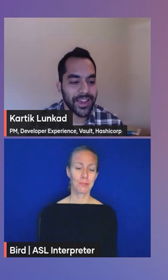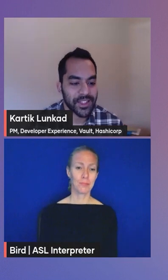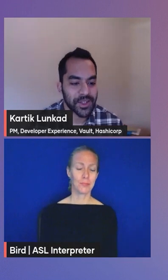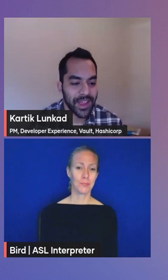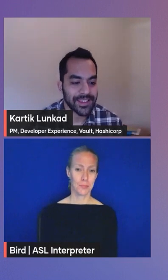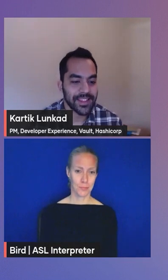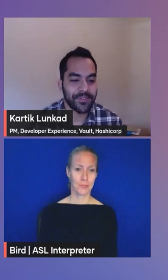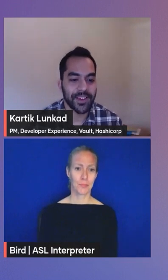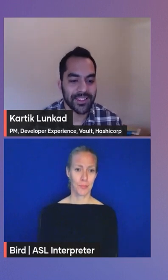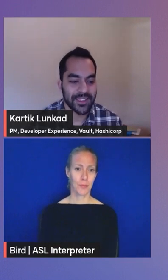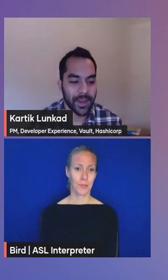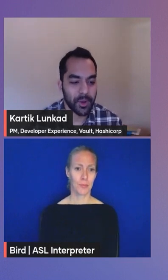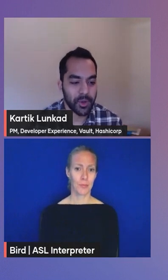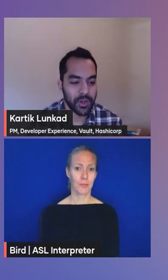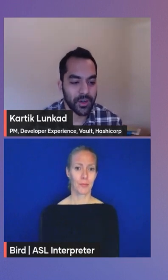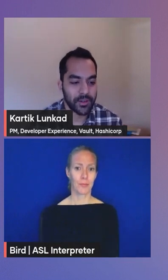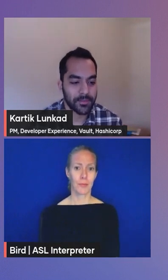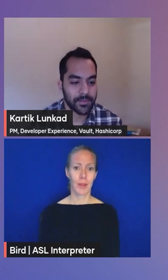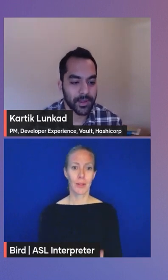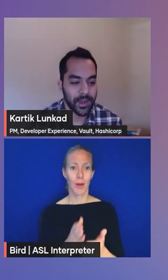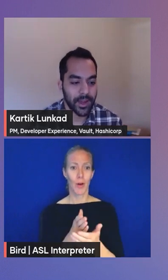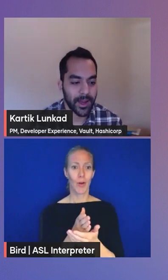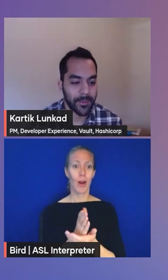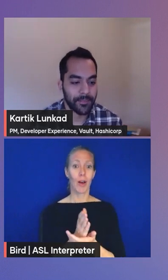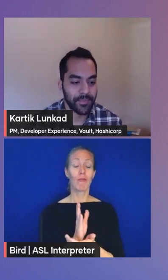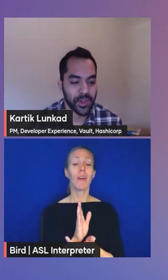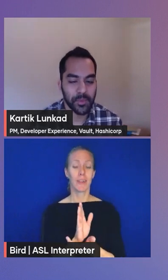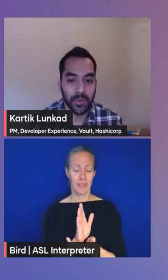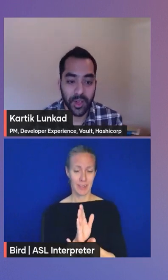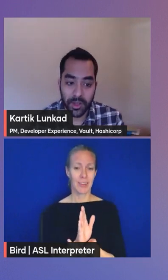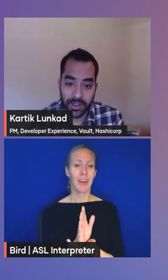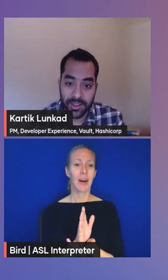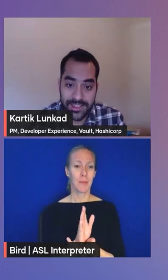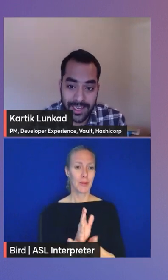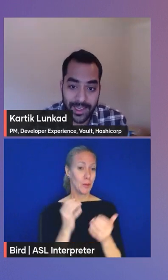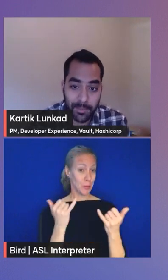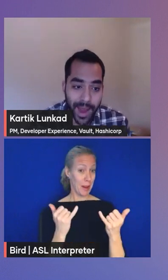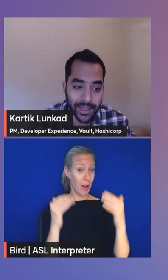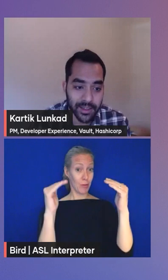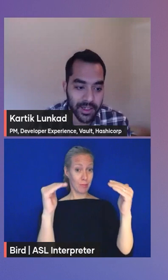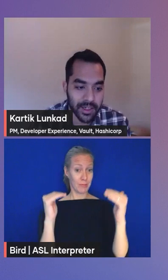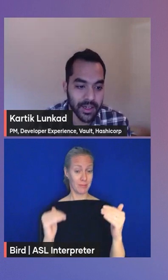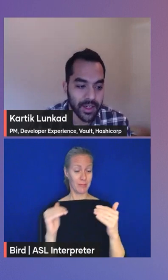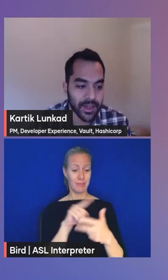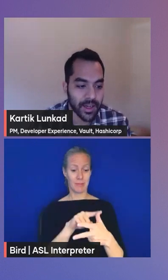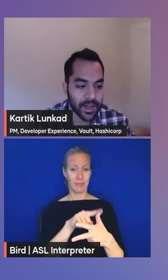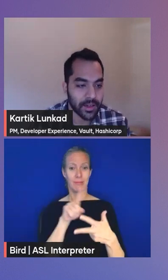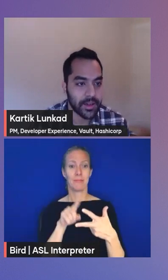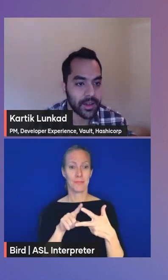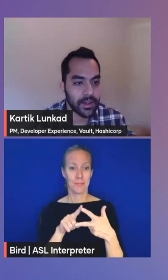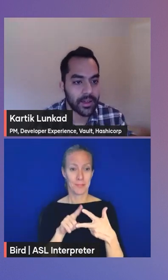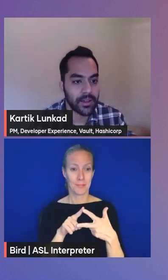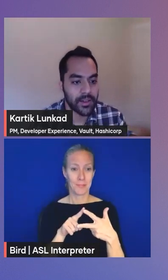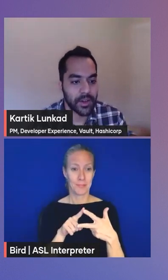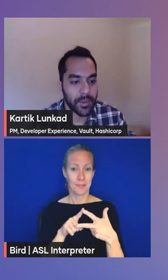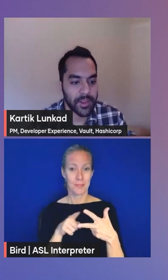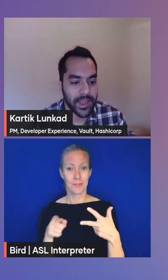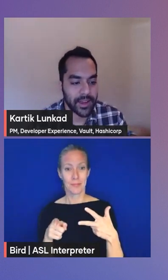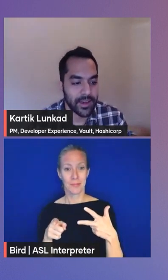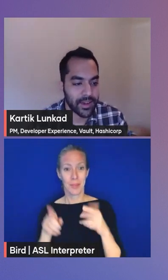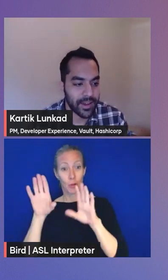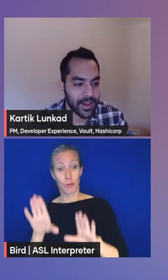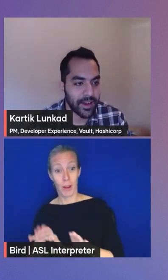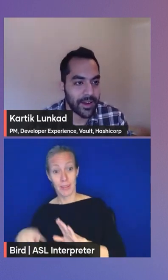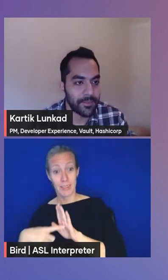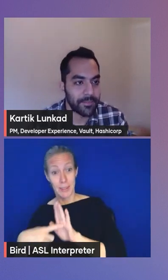All right. So that's the first demo. This demo will. So moving on to the second pattern. All right. This demo. Sorry about